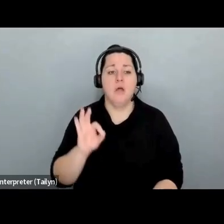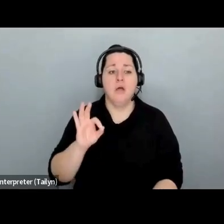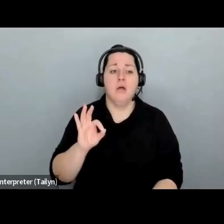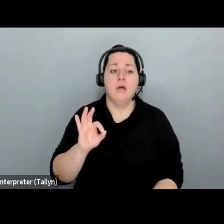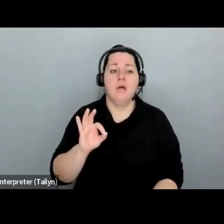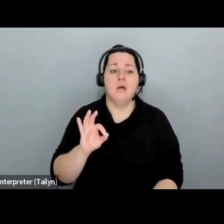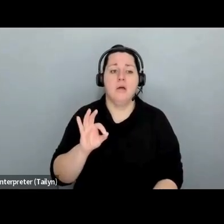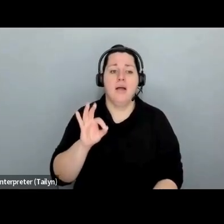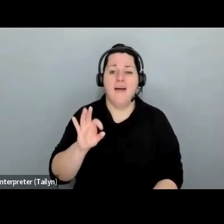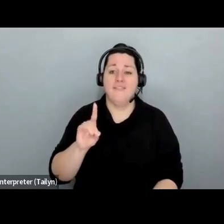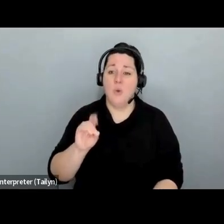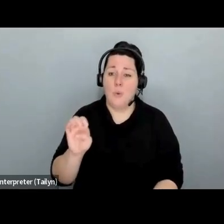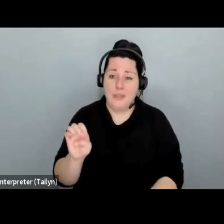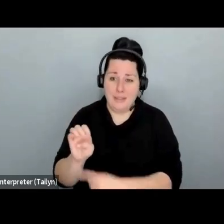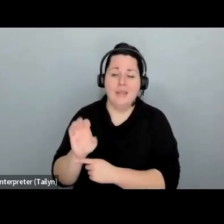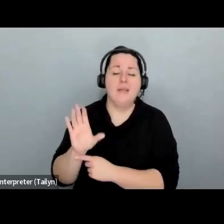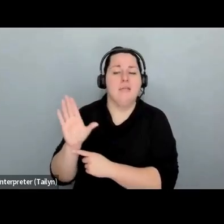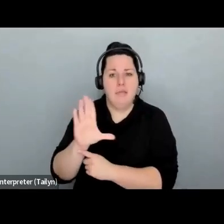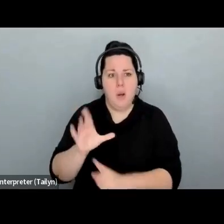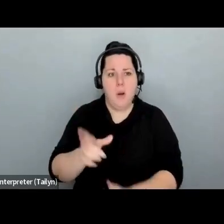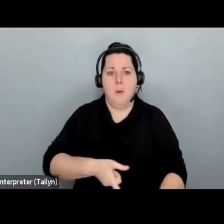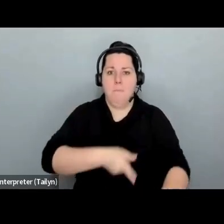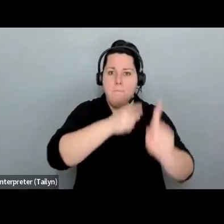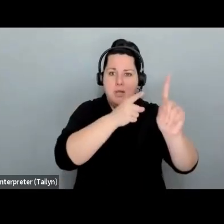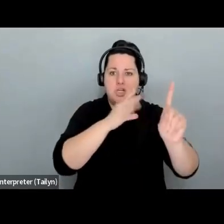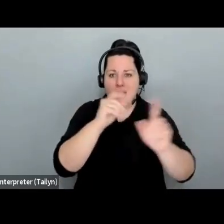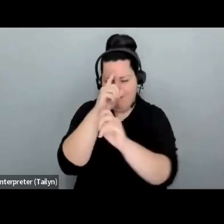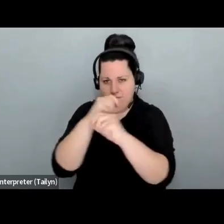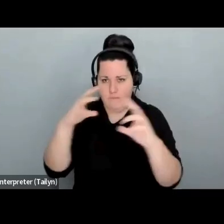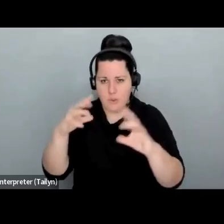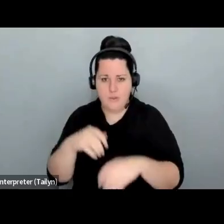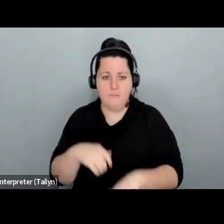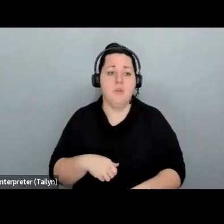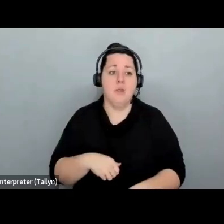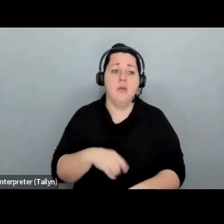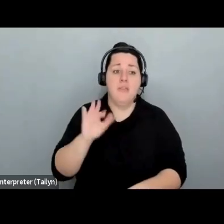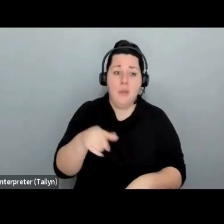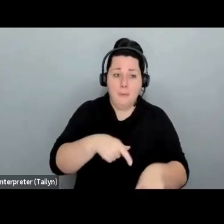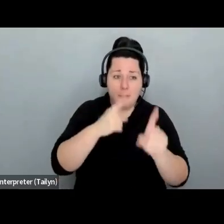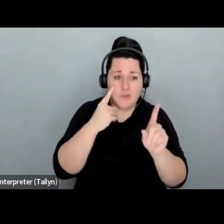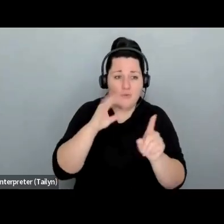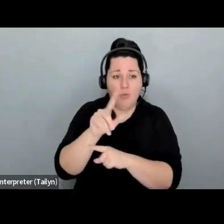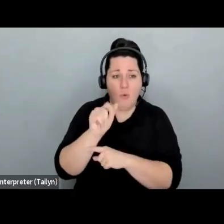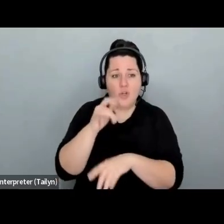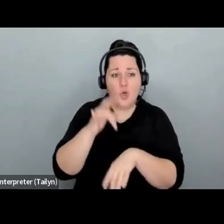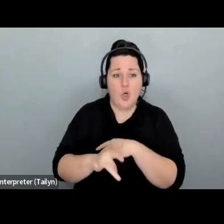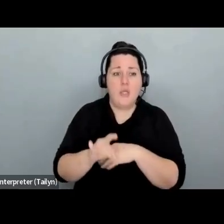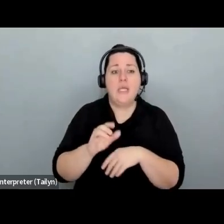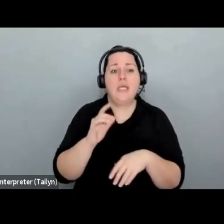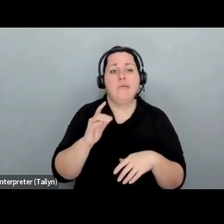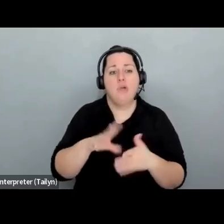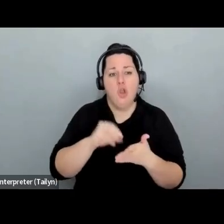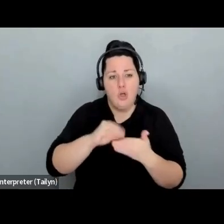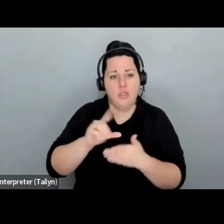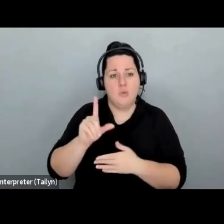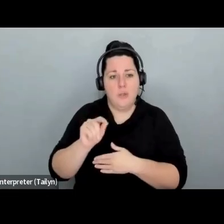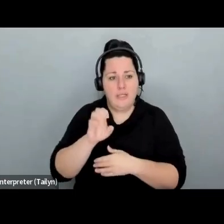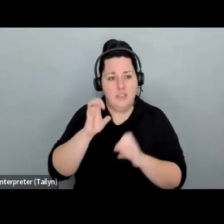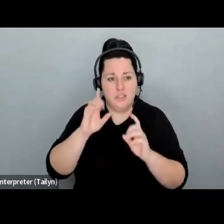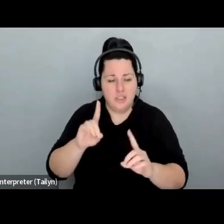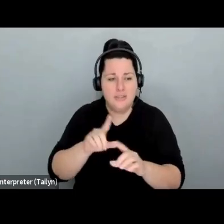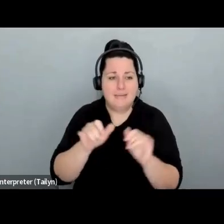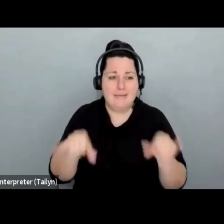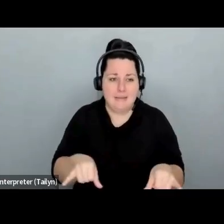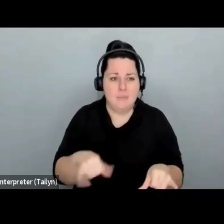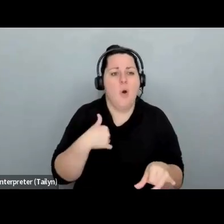Department's Education mission and vision. The mission of Florida's Early Learning 20 education system shall be to increase the proficiency